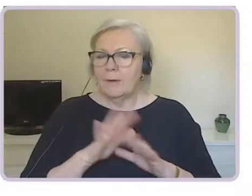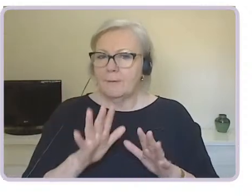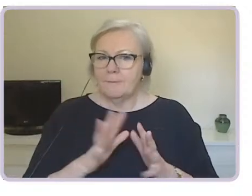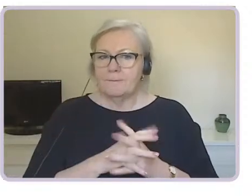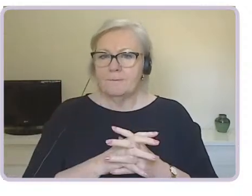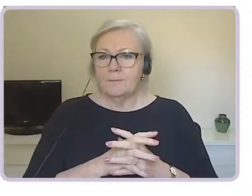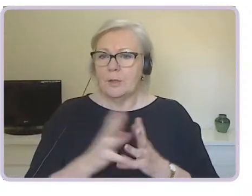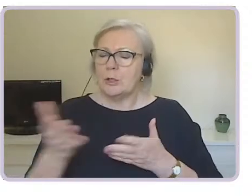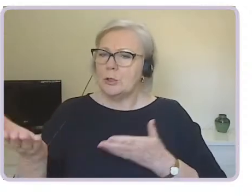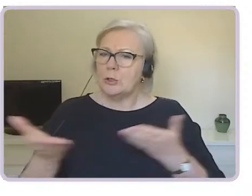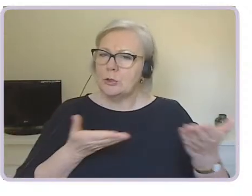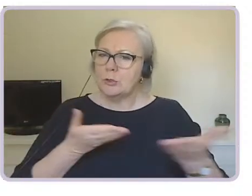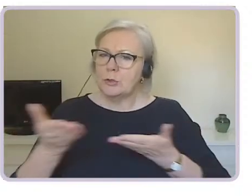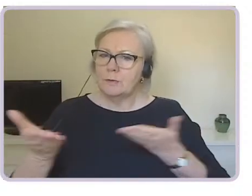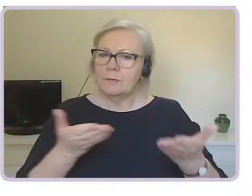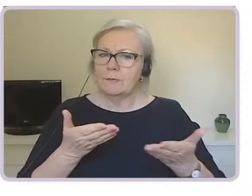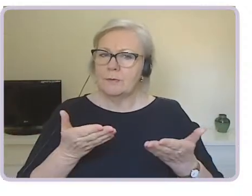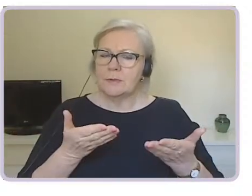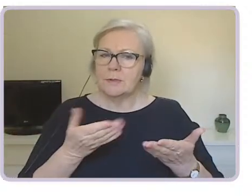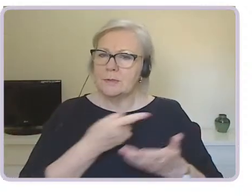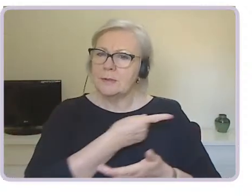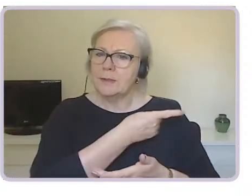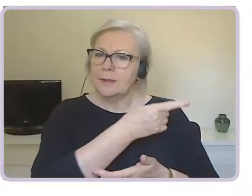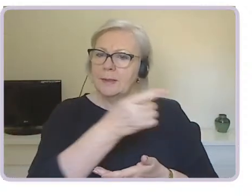services were